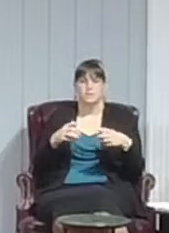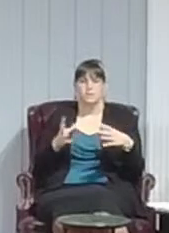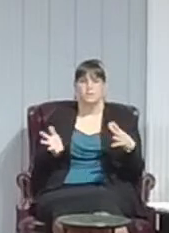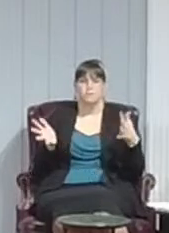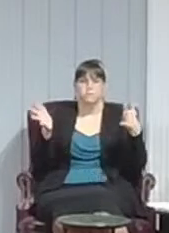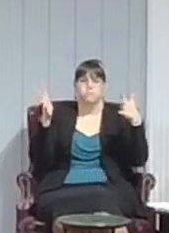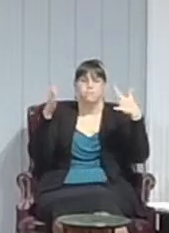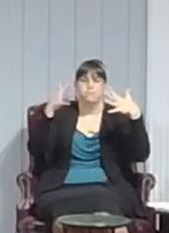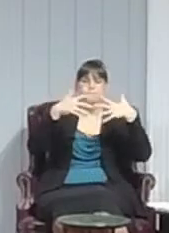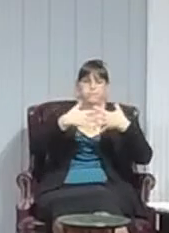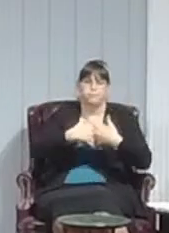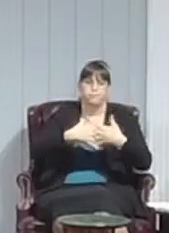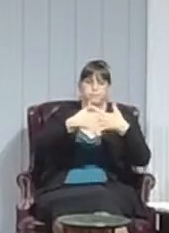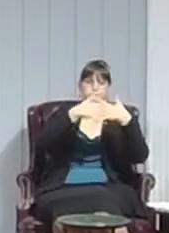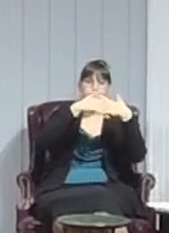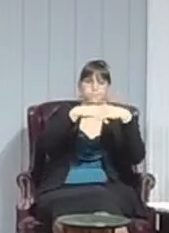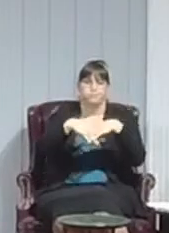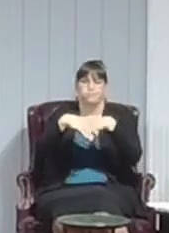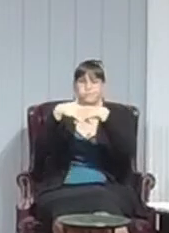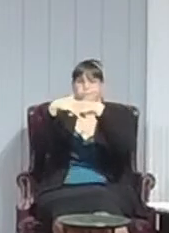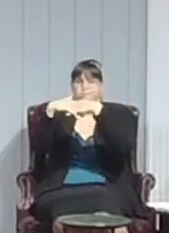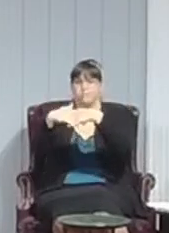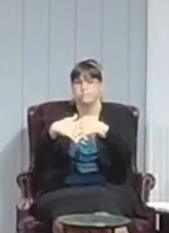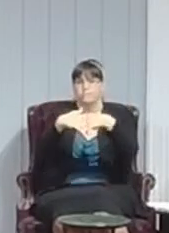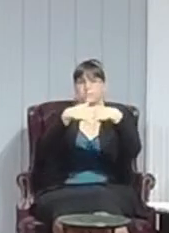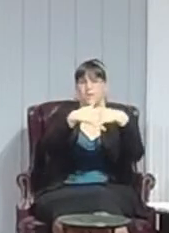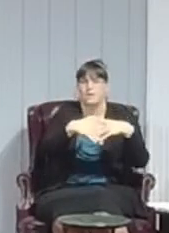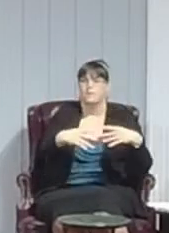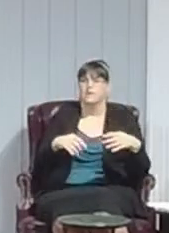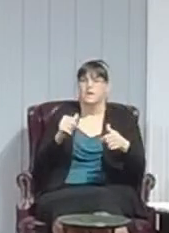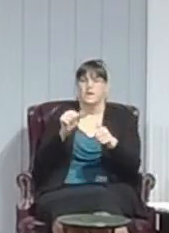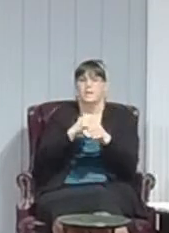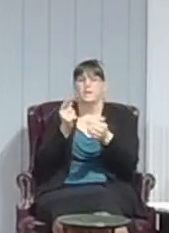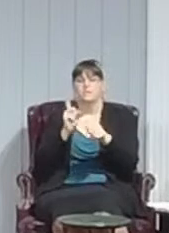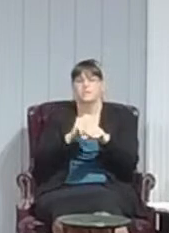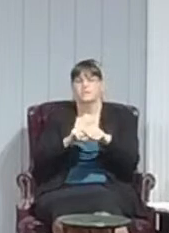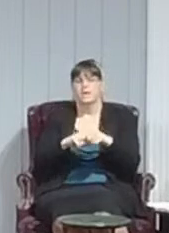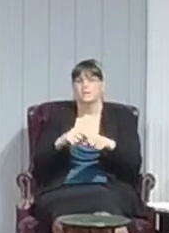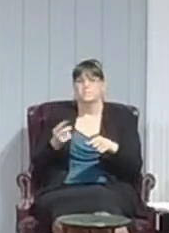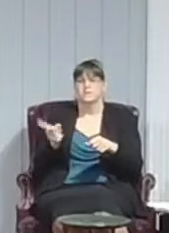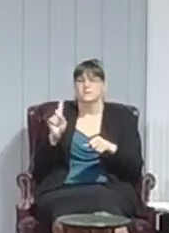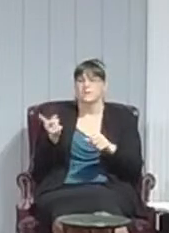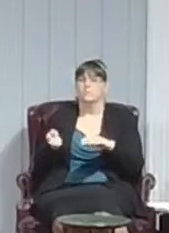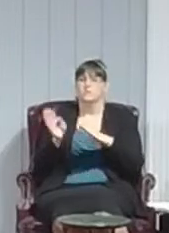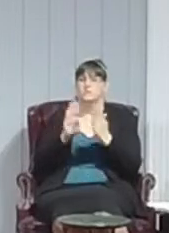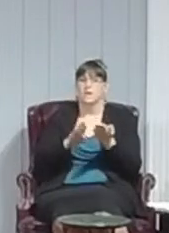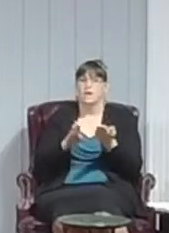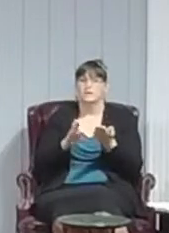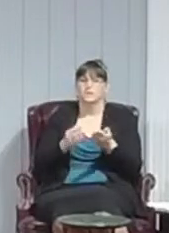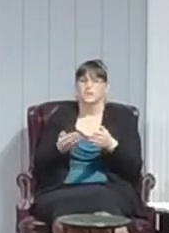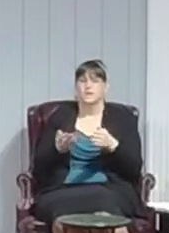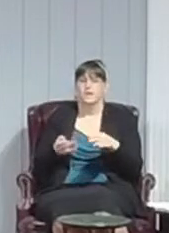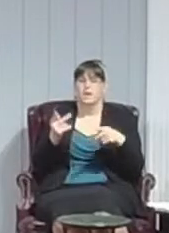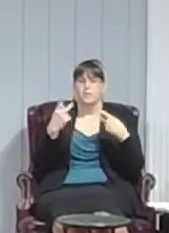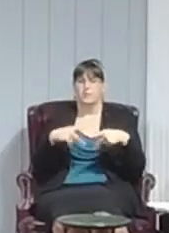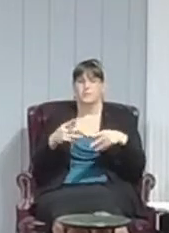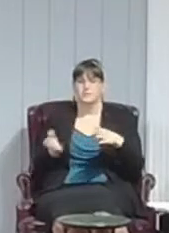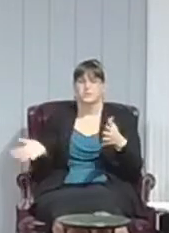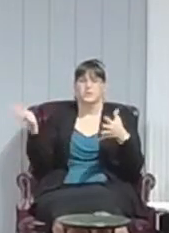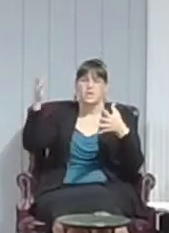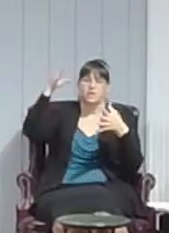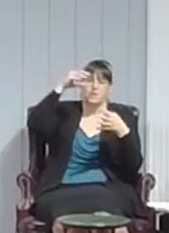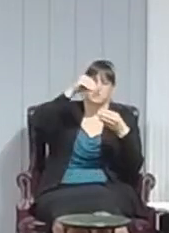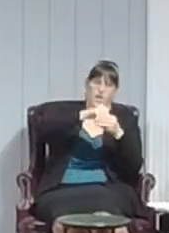and every time someone dies, their personality gets shoved into the blob, and it gets bigger and bigger. It's not like that's